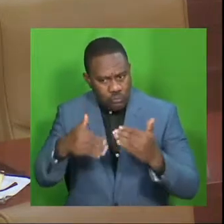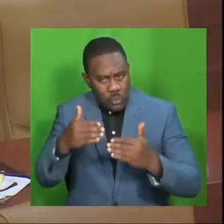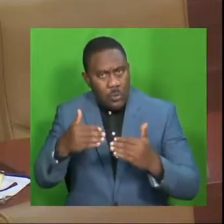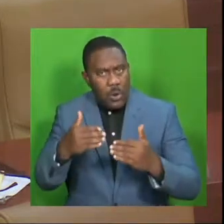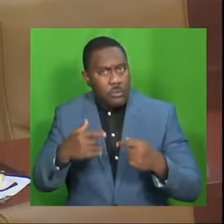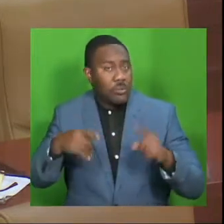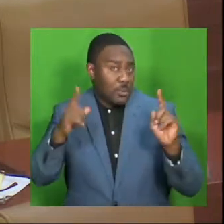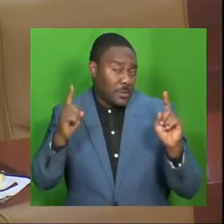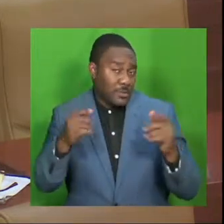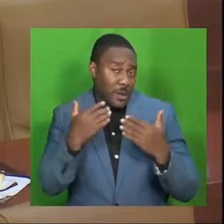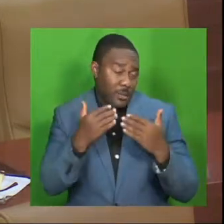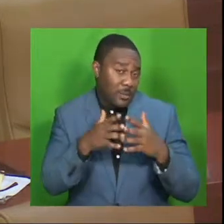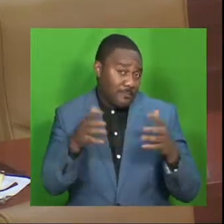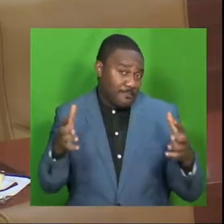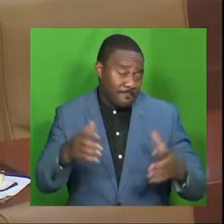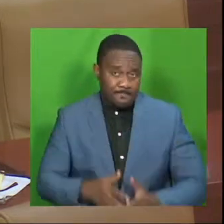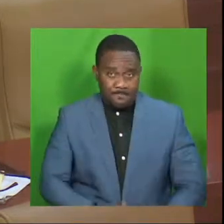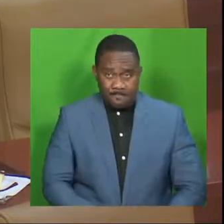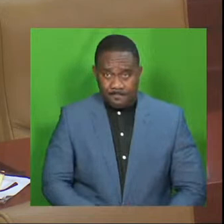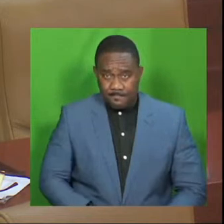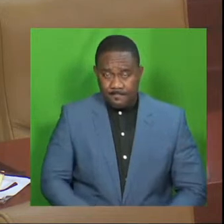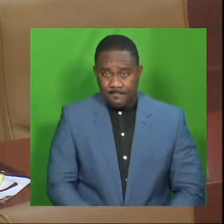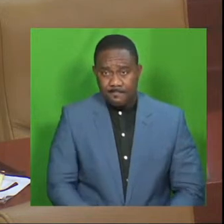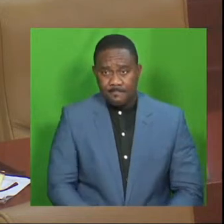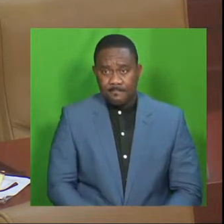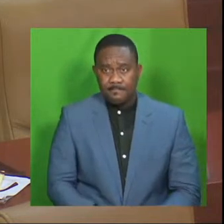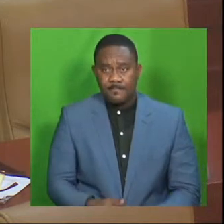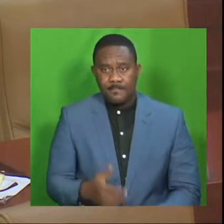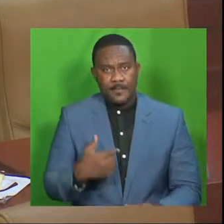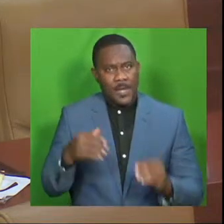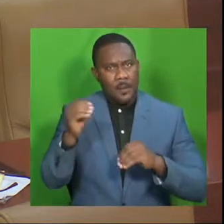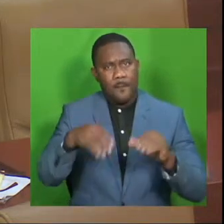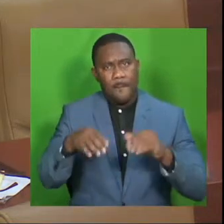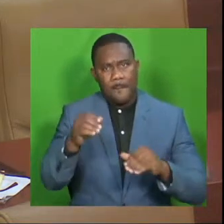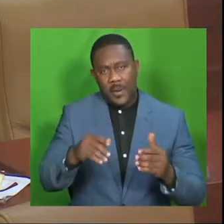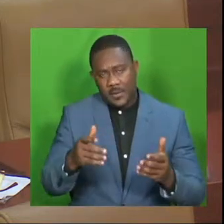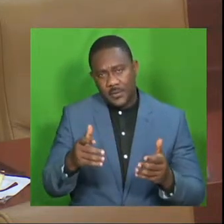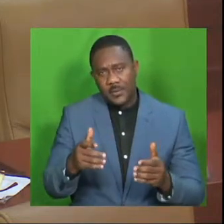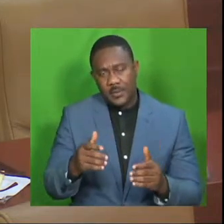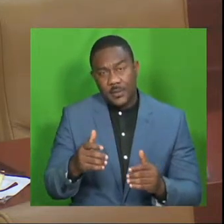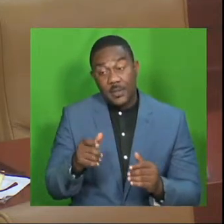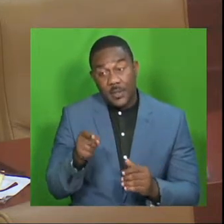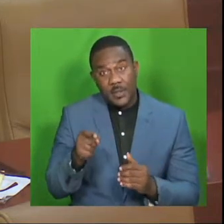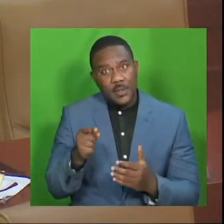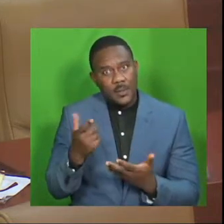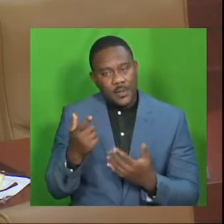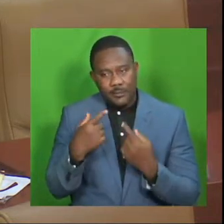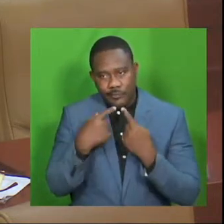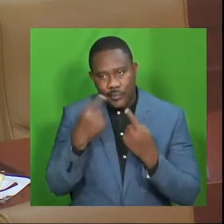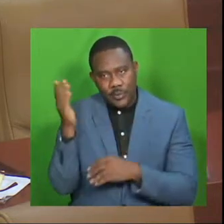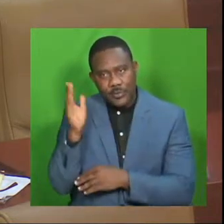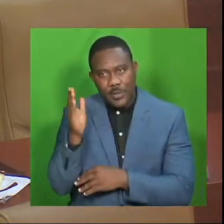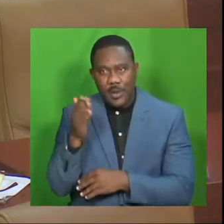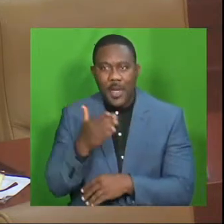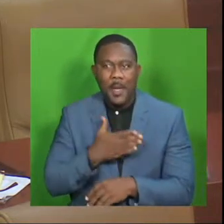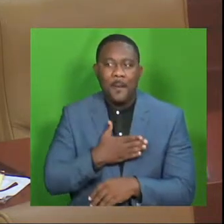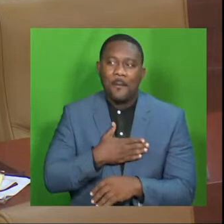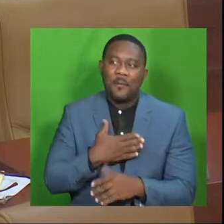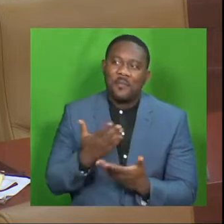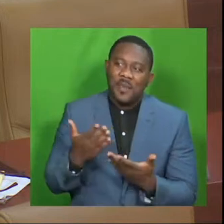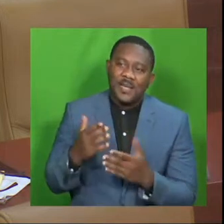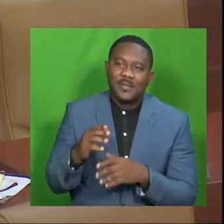you very much, Mr. Speaker, for the opportunity to comment on the statement made by my Vandamate,